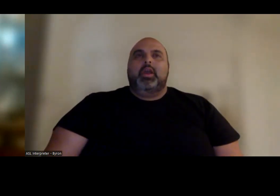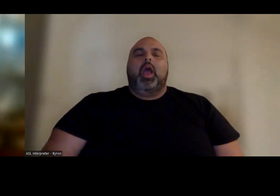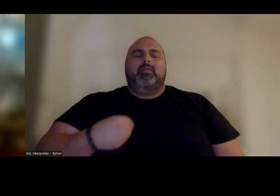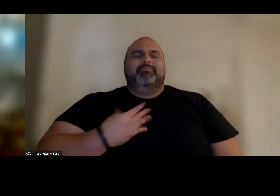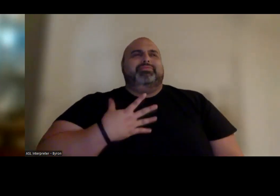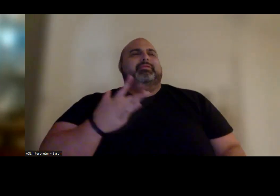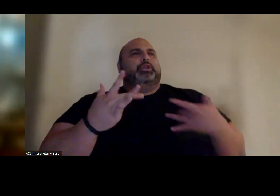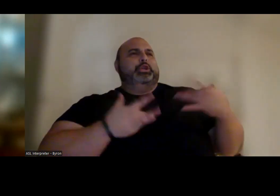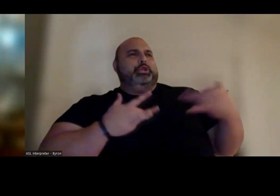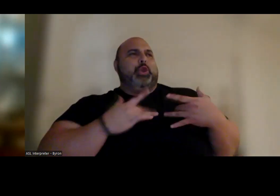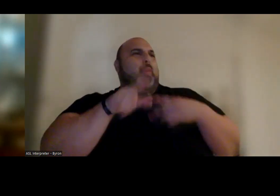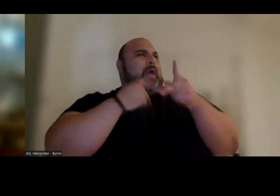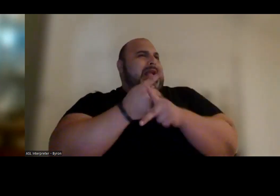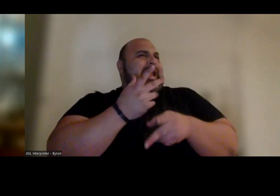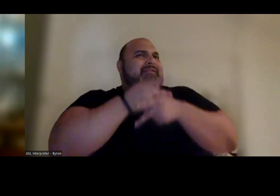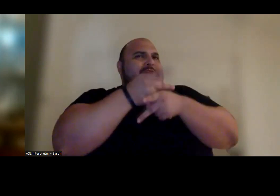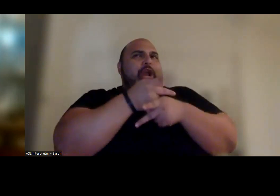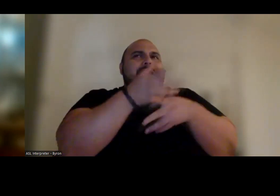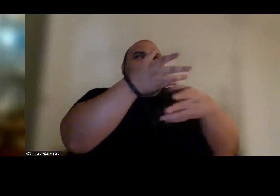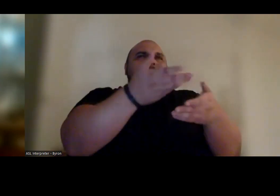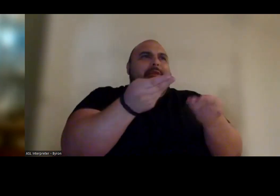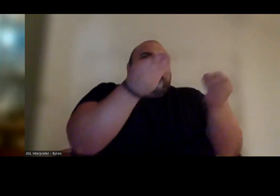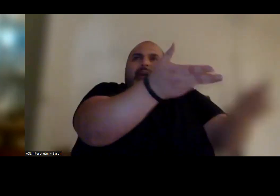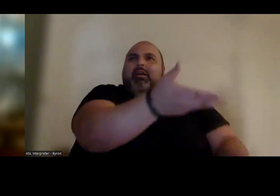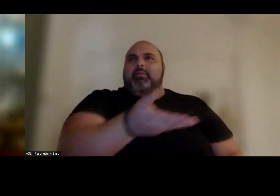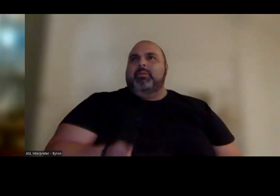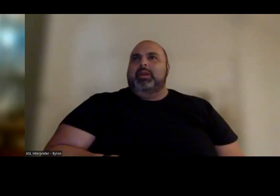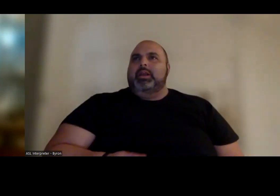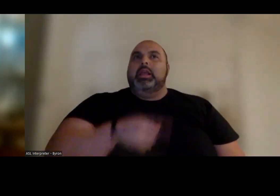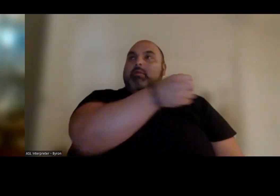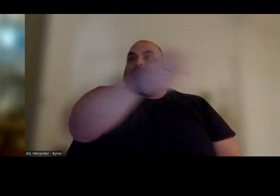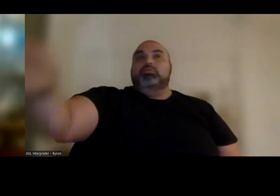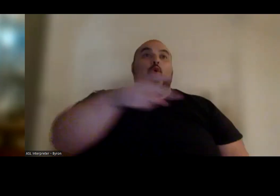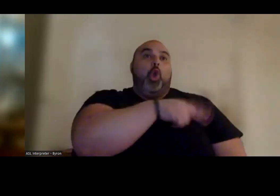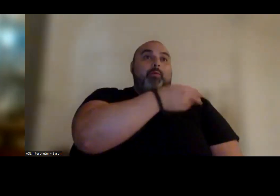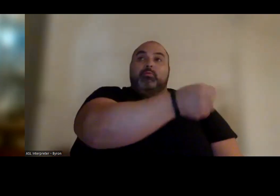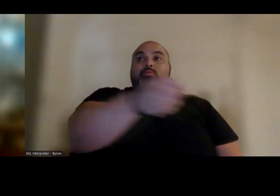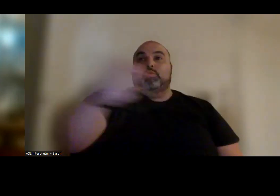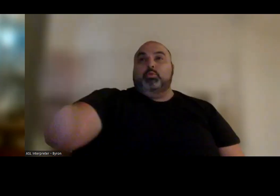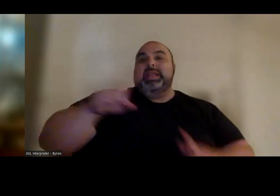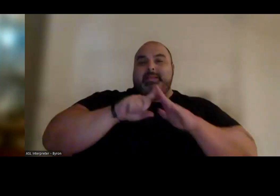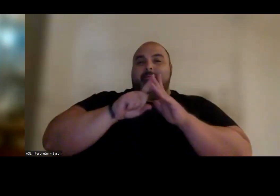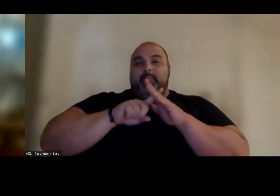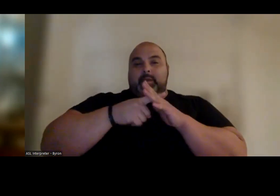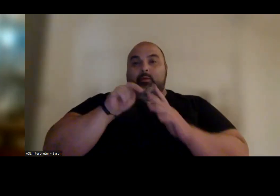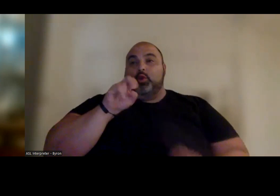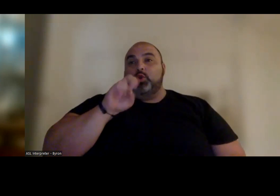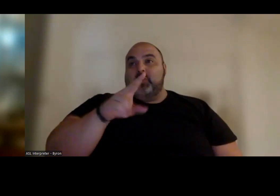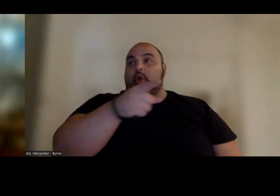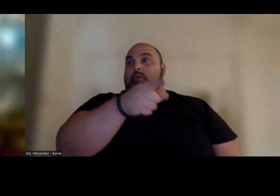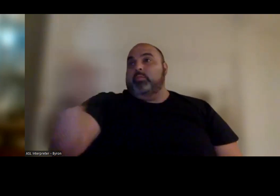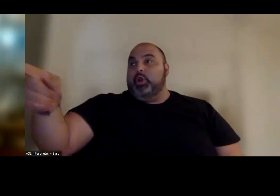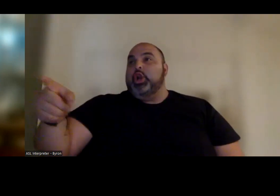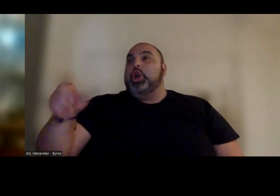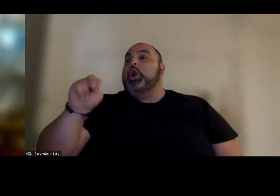concerned at what kind of care he was receiving. He was hospitalized the beginning of November and readmitted to the nursing home on